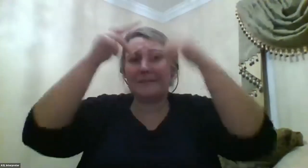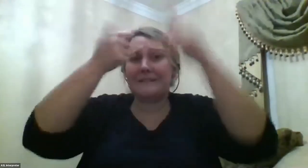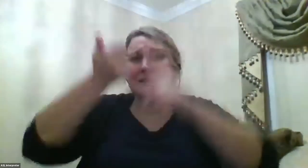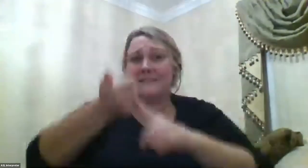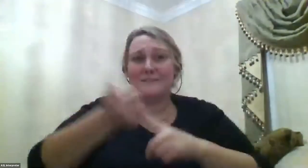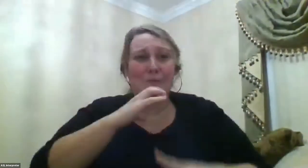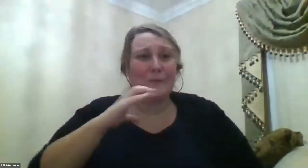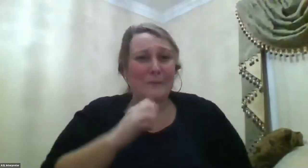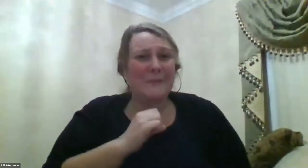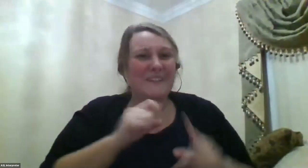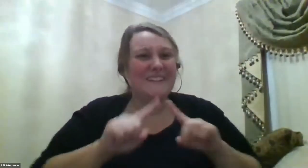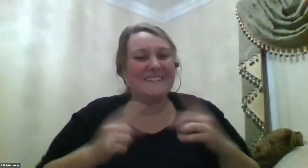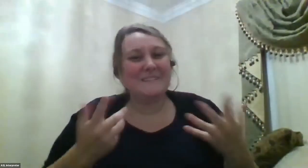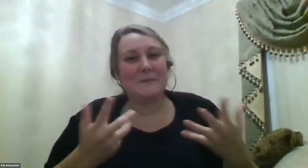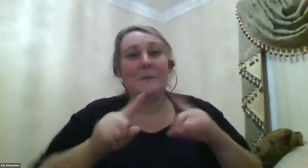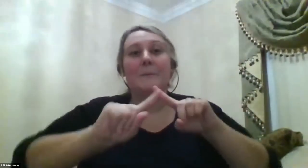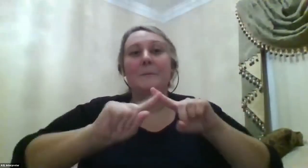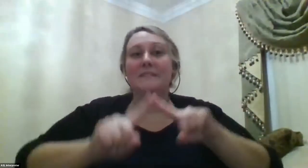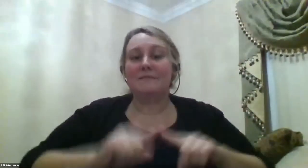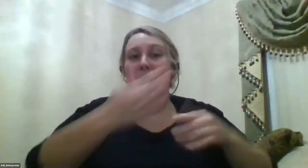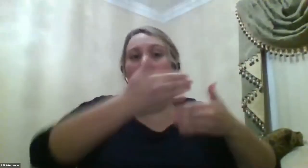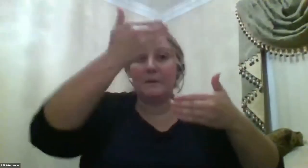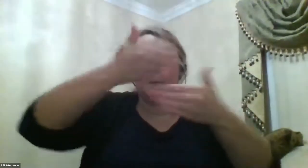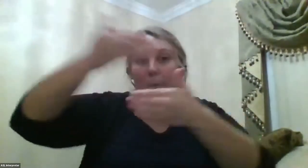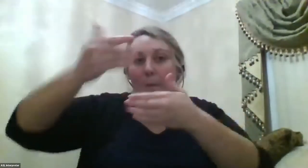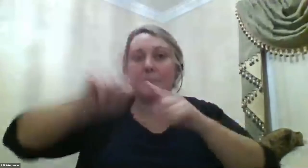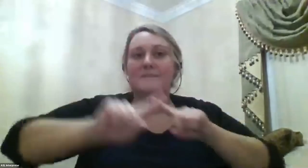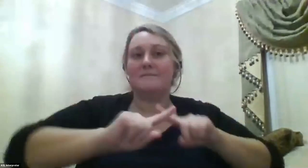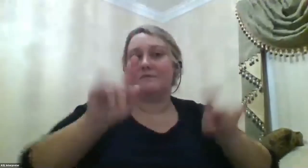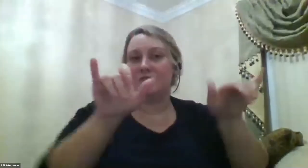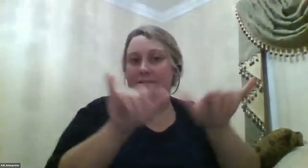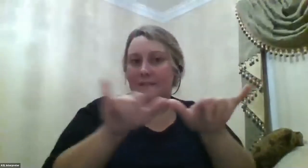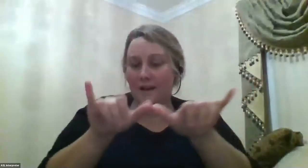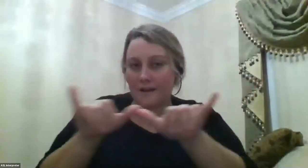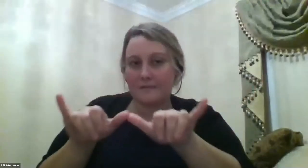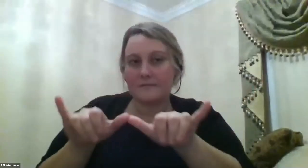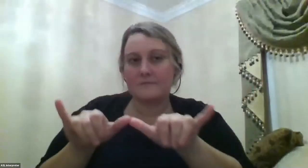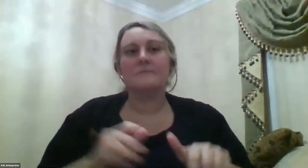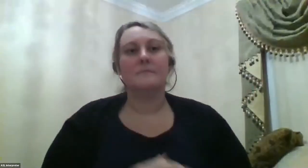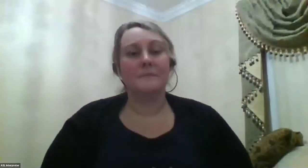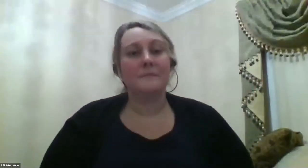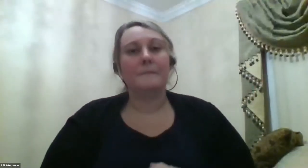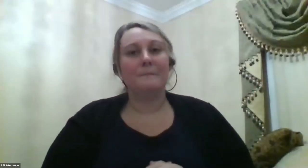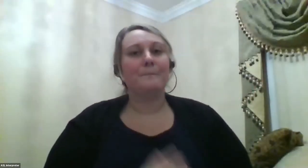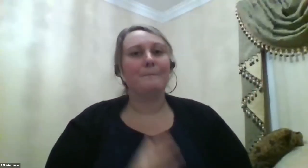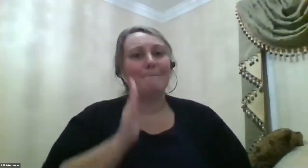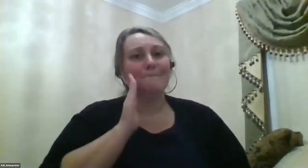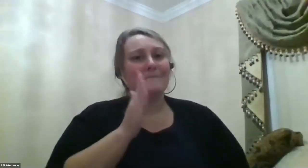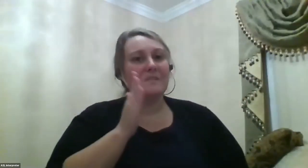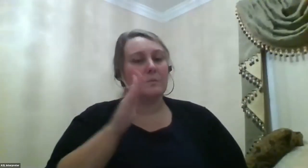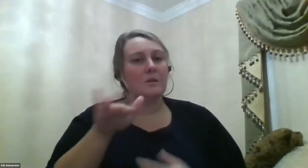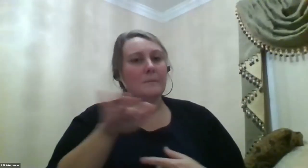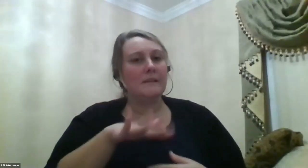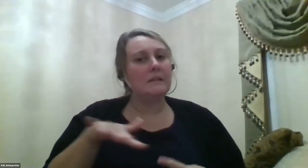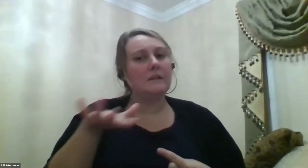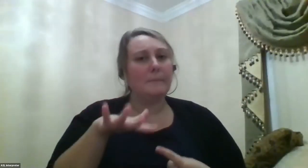each one has a different tint based on when it was from. Um, but they're roughly about 60